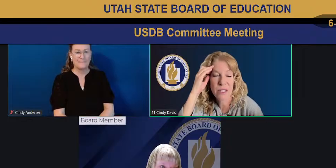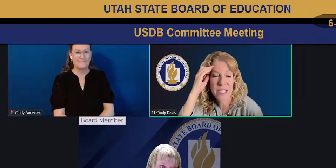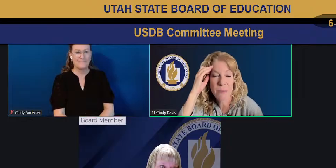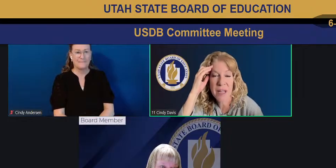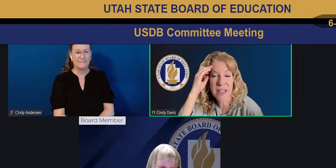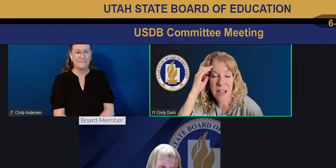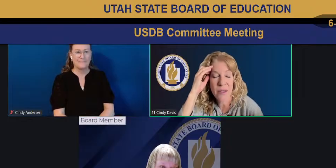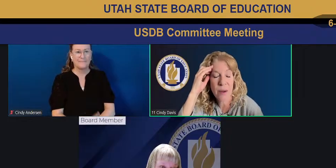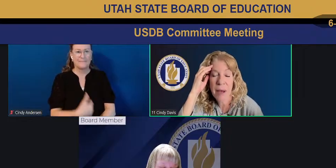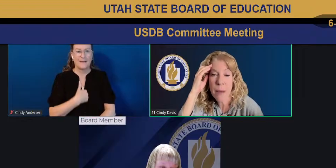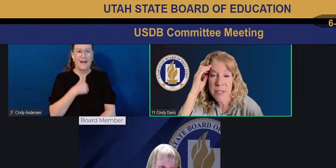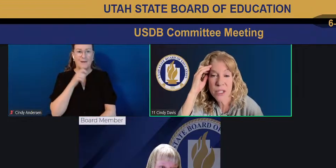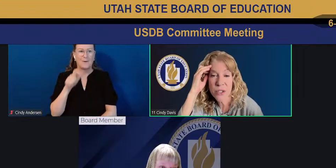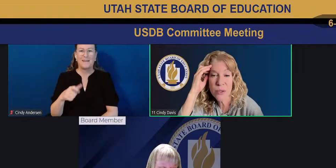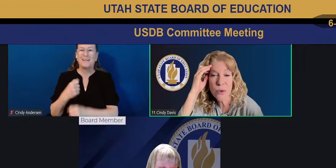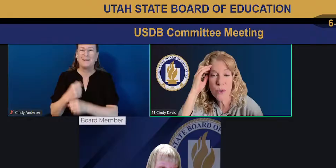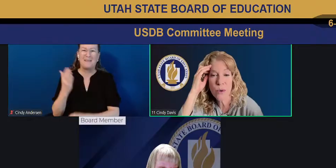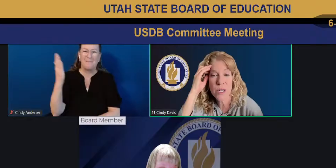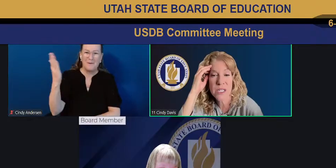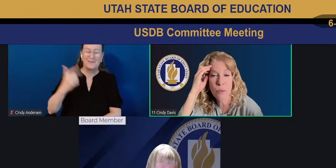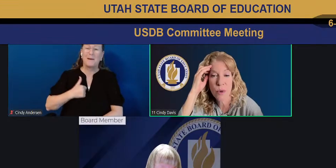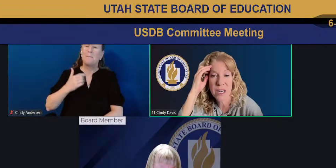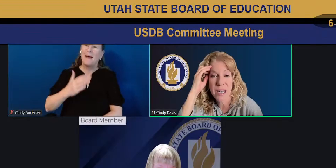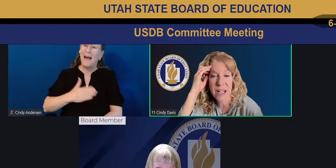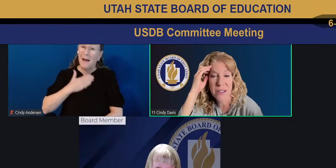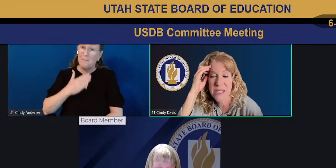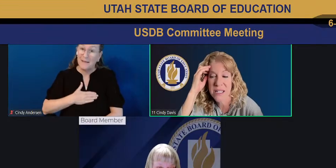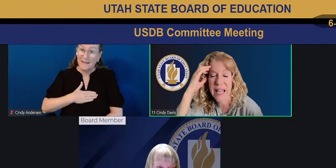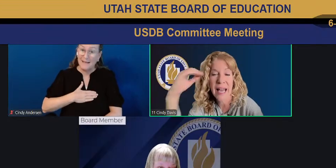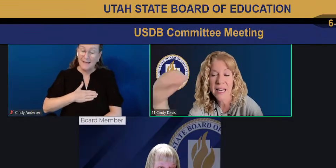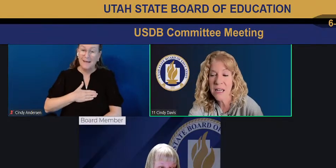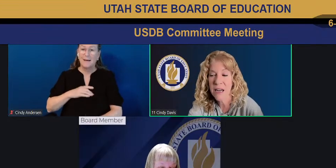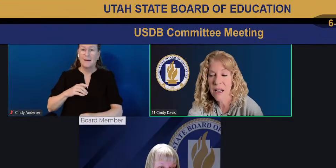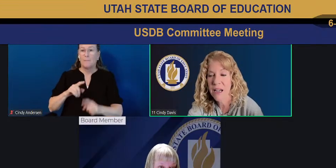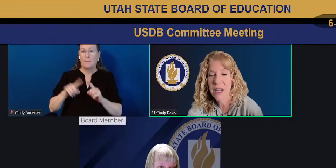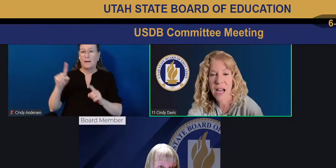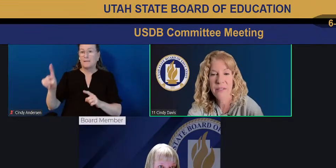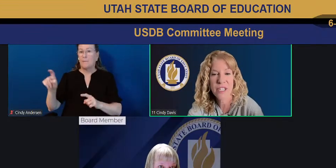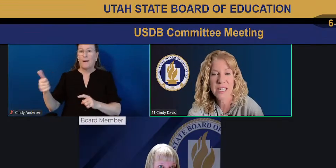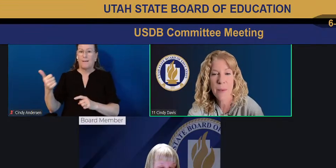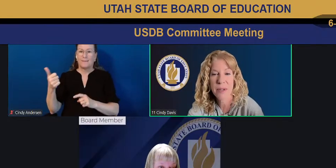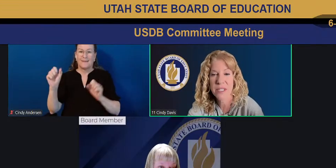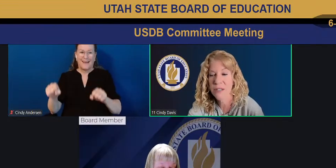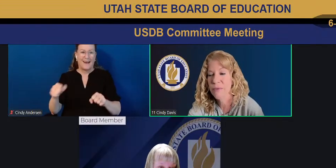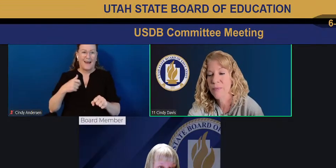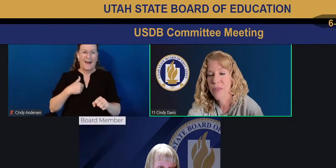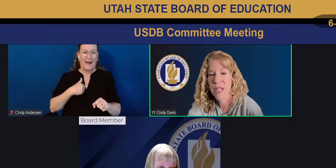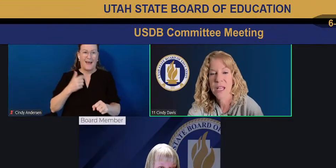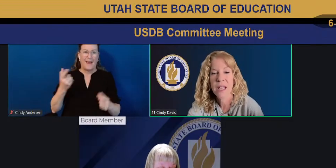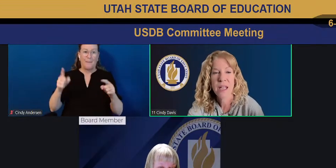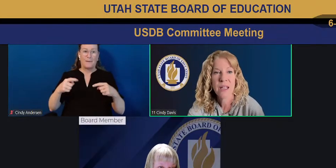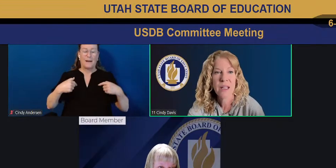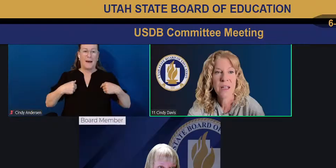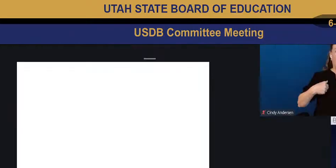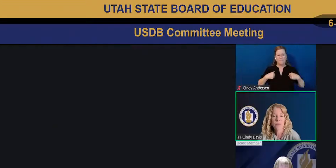And I don't need to make it either. I'm happy to, or someone else can. I've just happened to